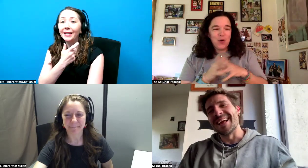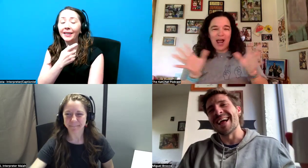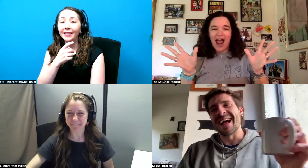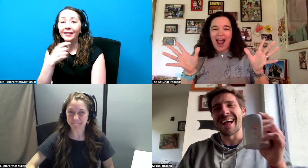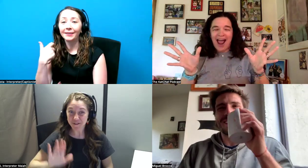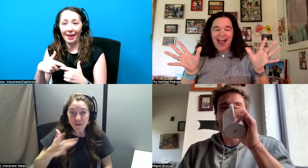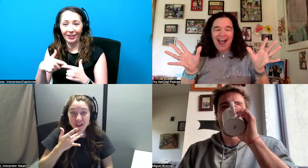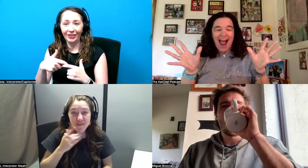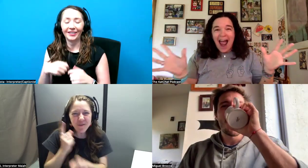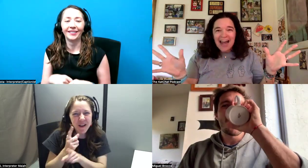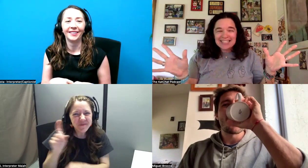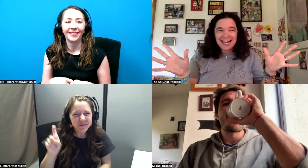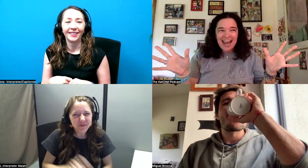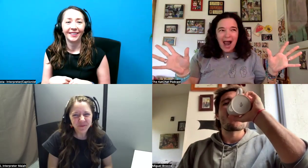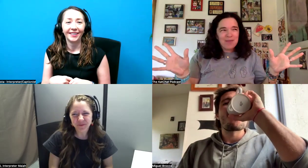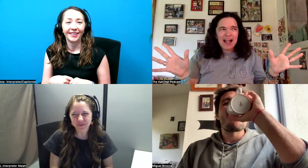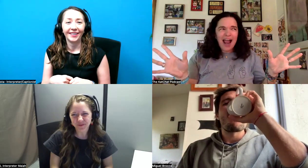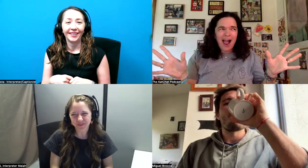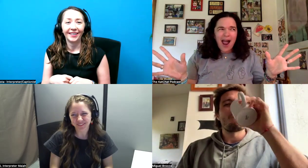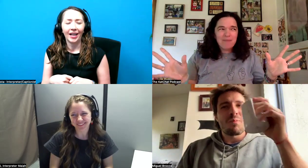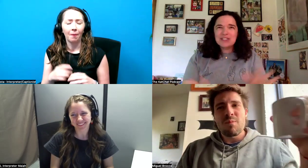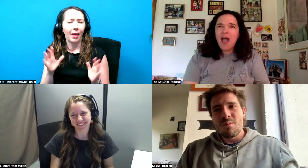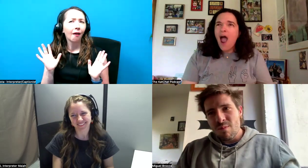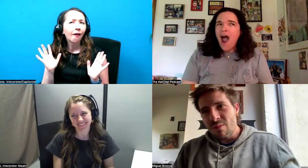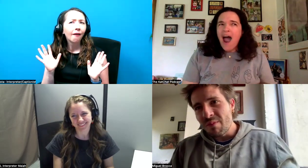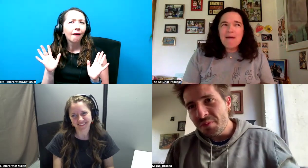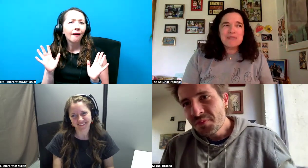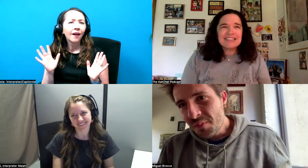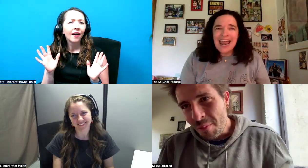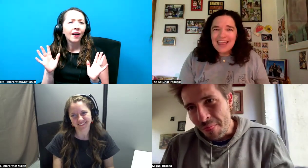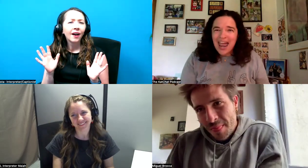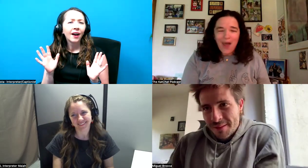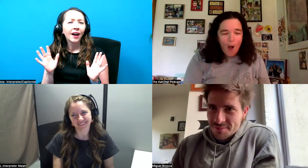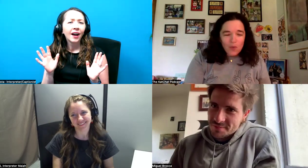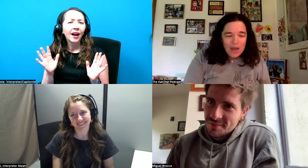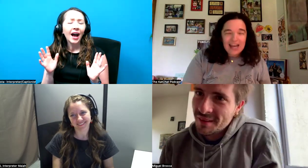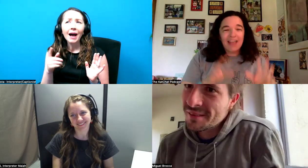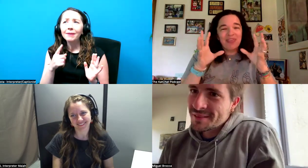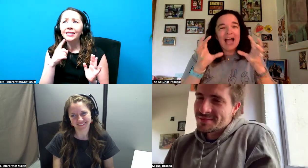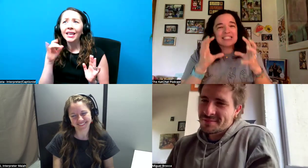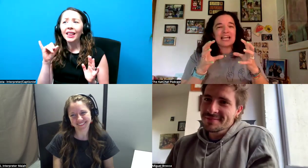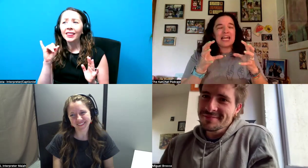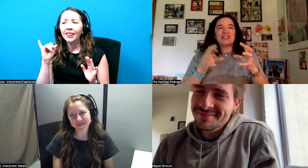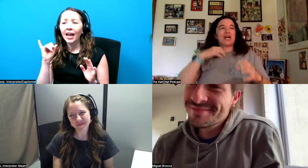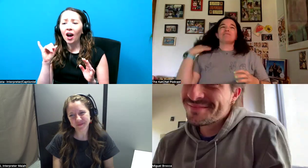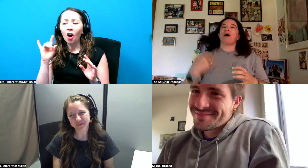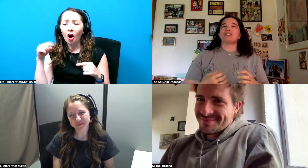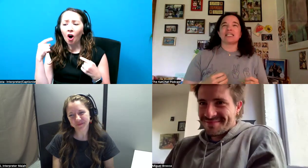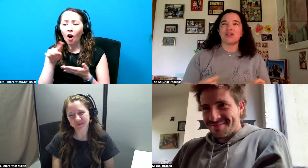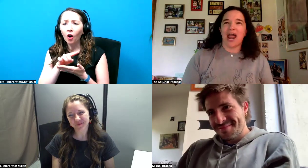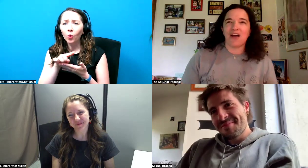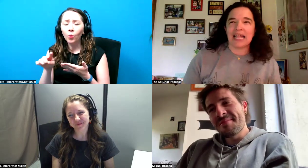do right? hot. I'm like, I've been saying that all week, and that scene